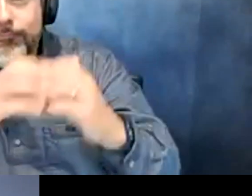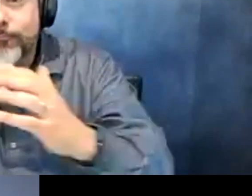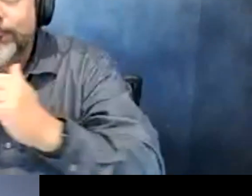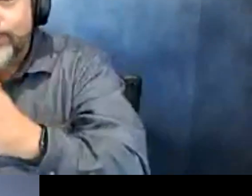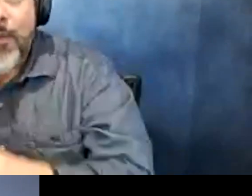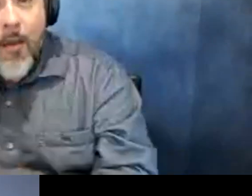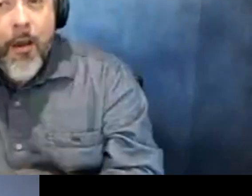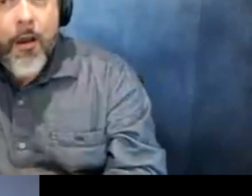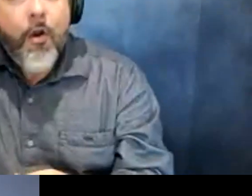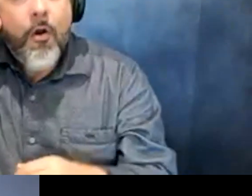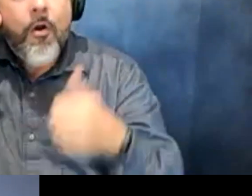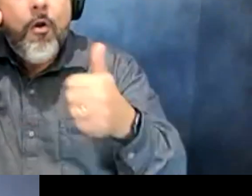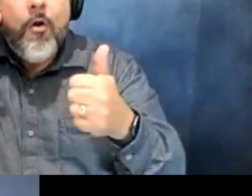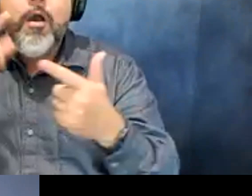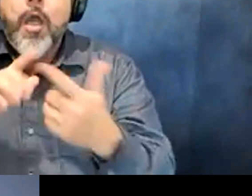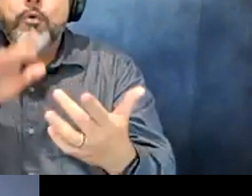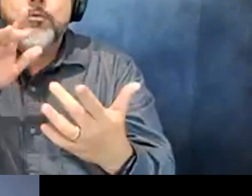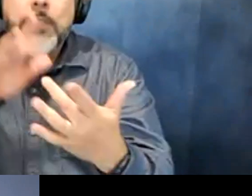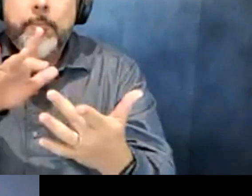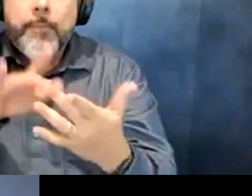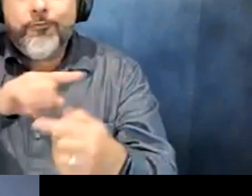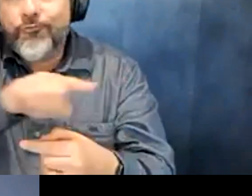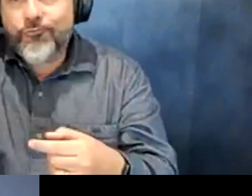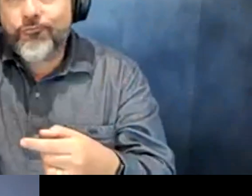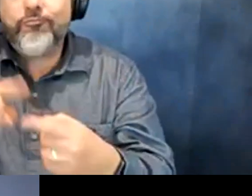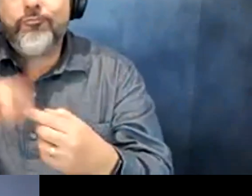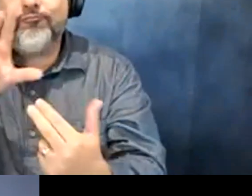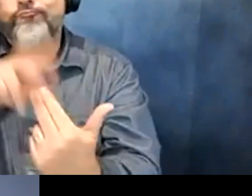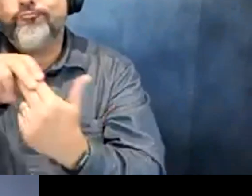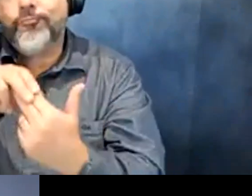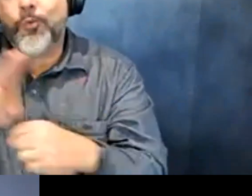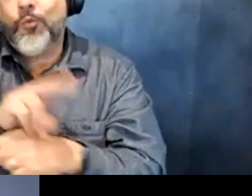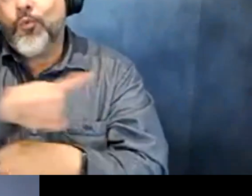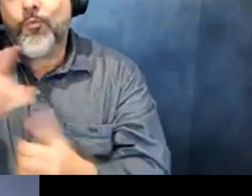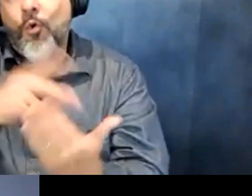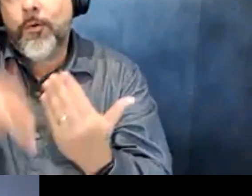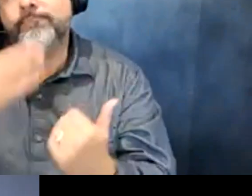me will be able to tap into to support people who are in our supported living program.